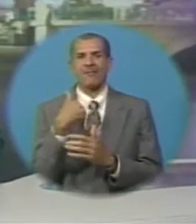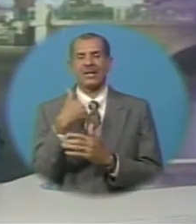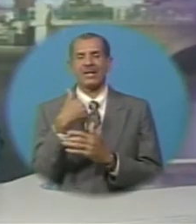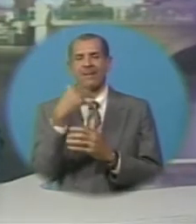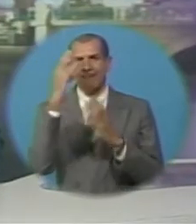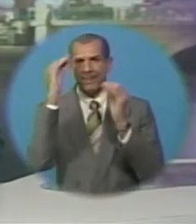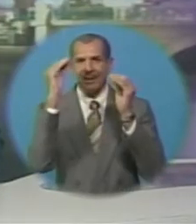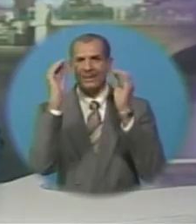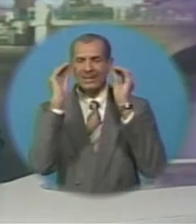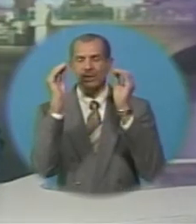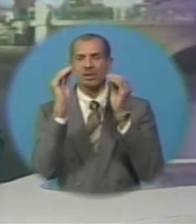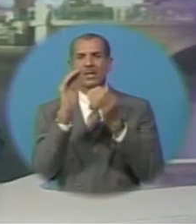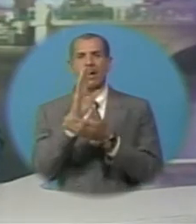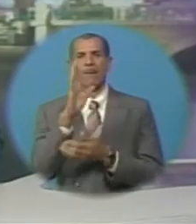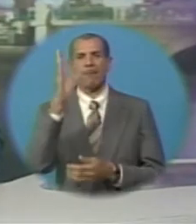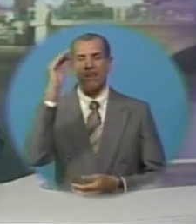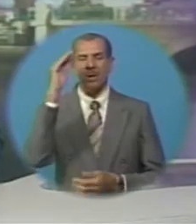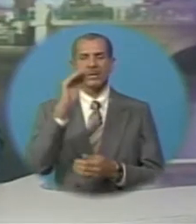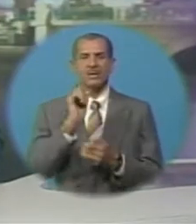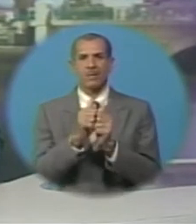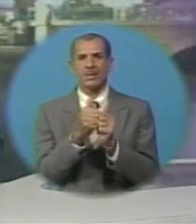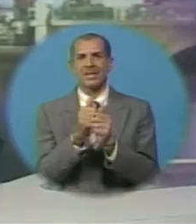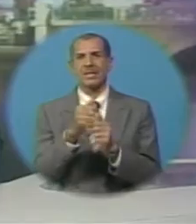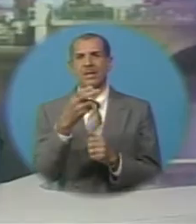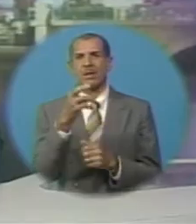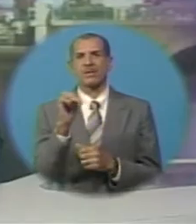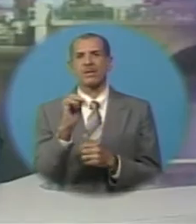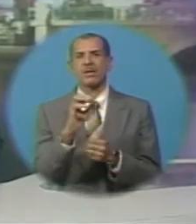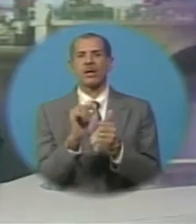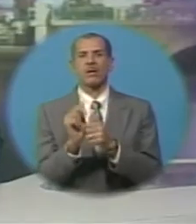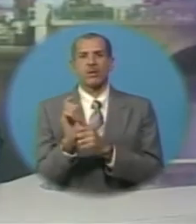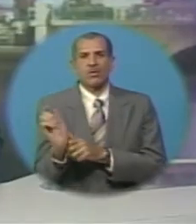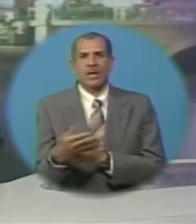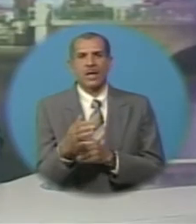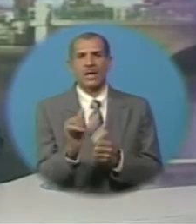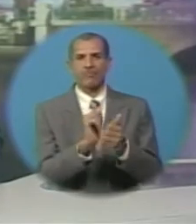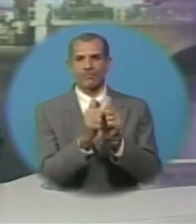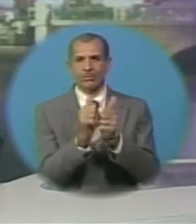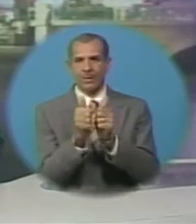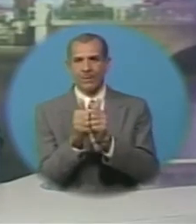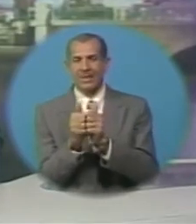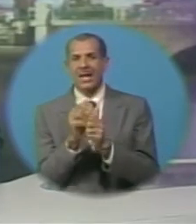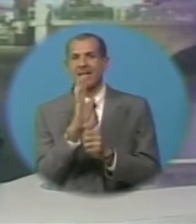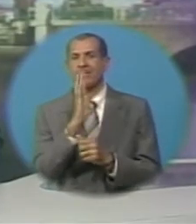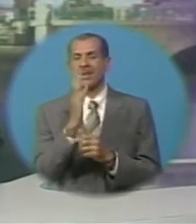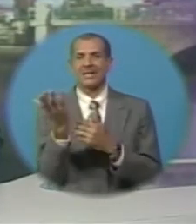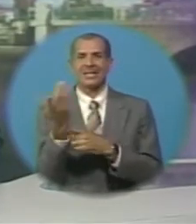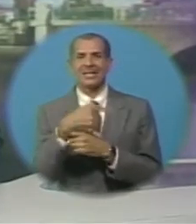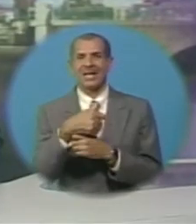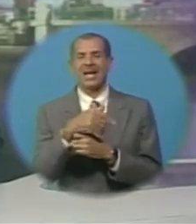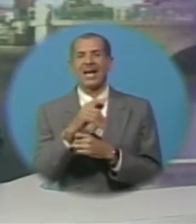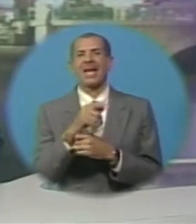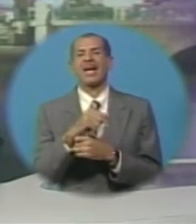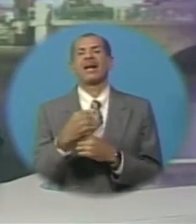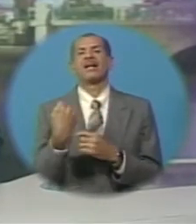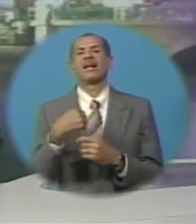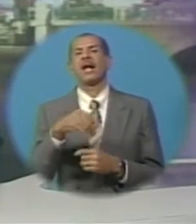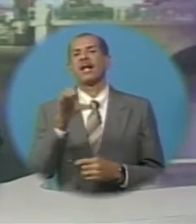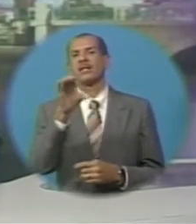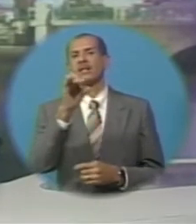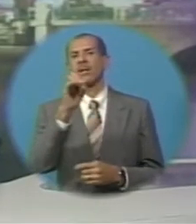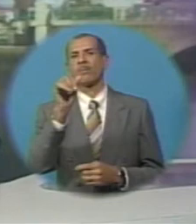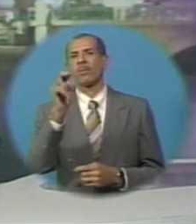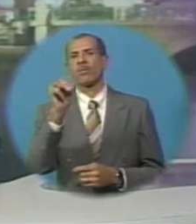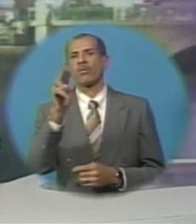and boys playing in the primary school's Herman Griffith Cricket Tournament. Speaking today at the Guardian Group headquarters in Colombo Rock during the